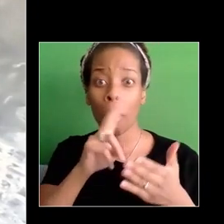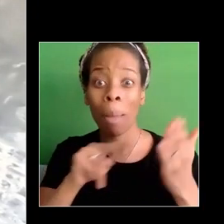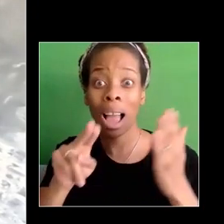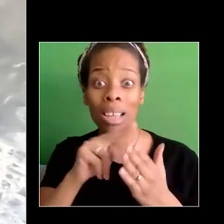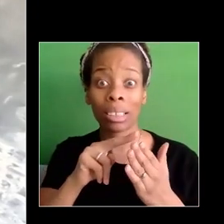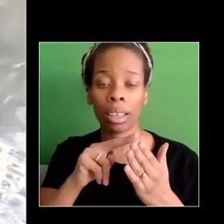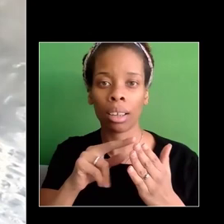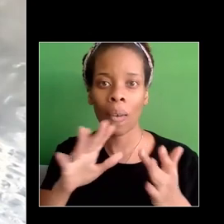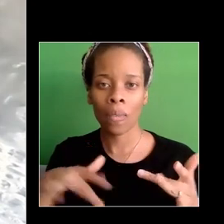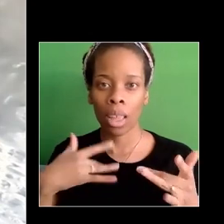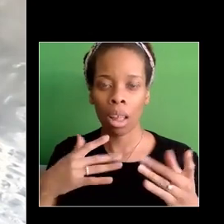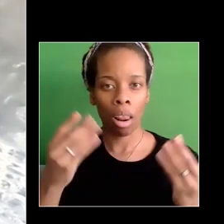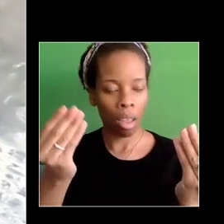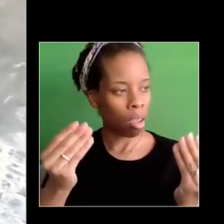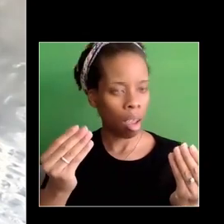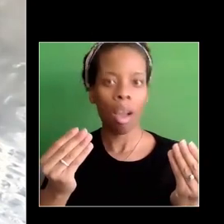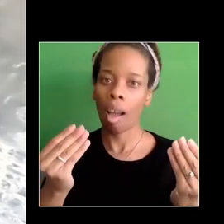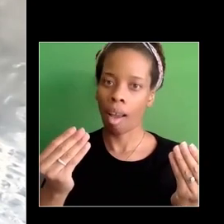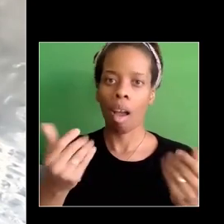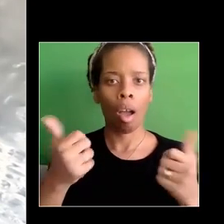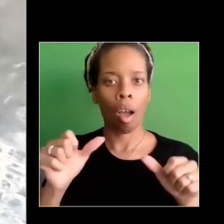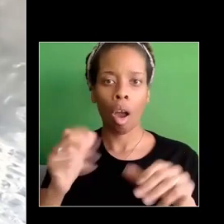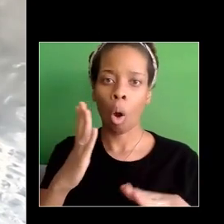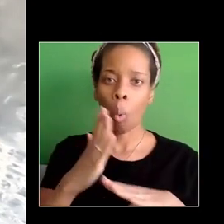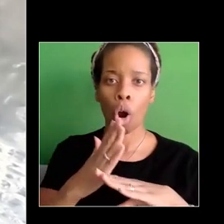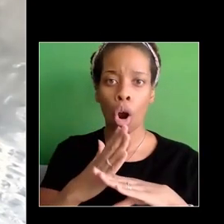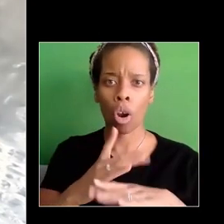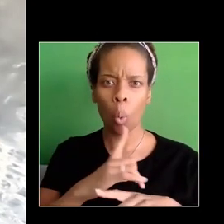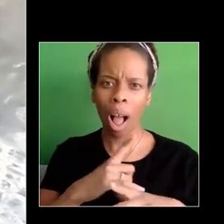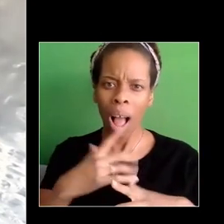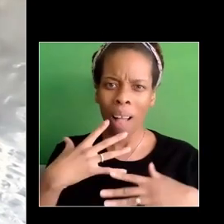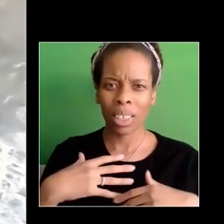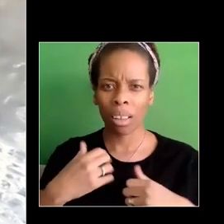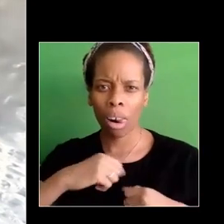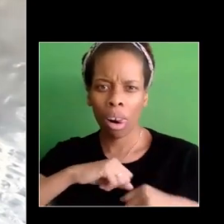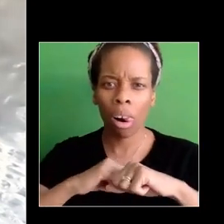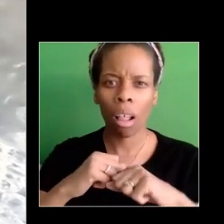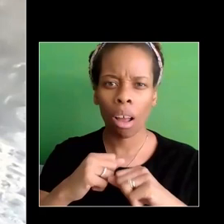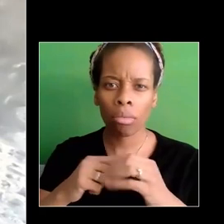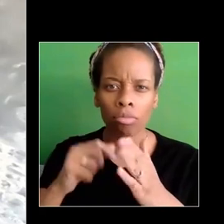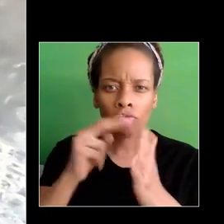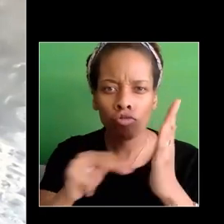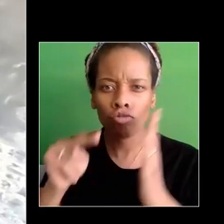that makes me feel like I've done some work. I feel like I physically, because it's so physical, I'm so